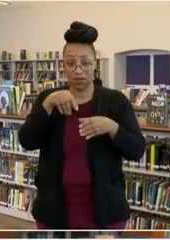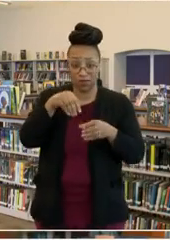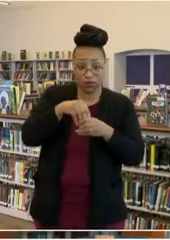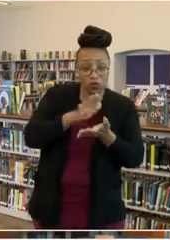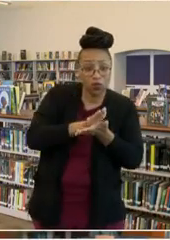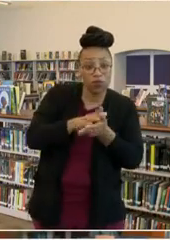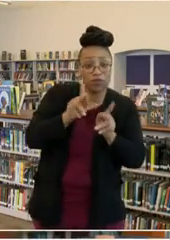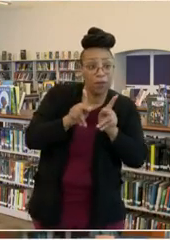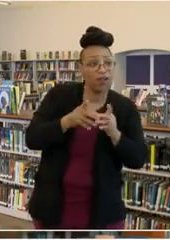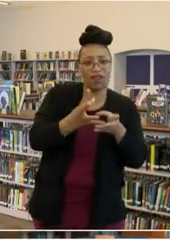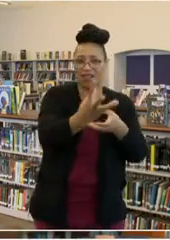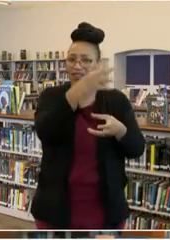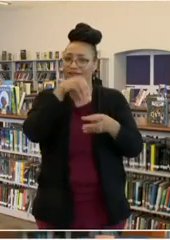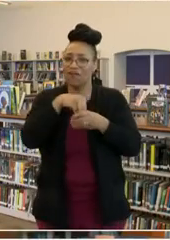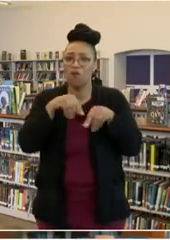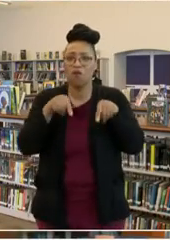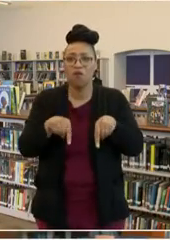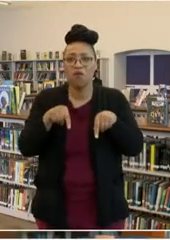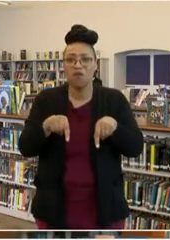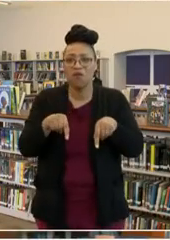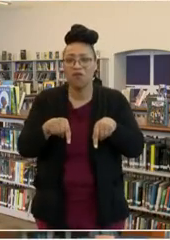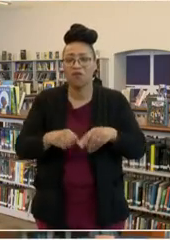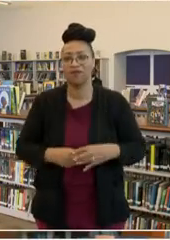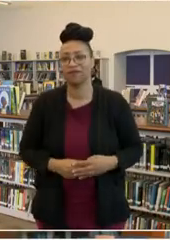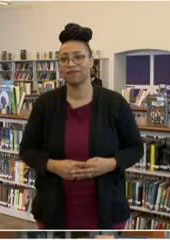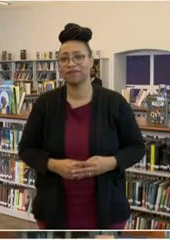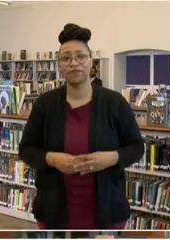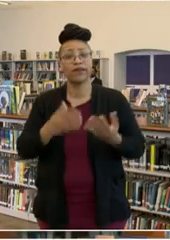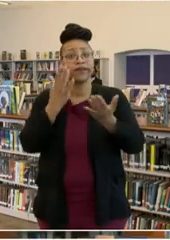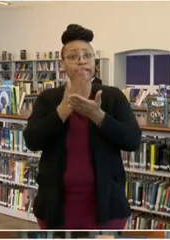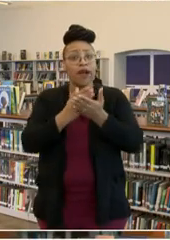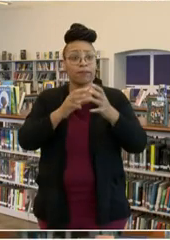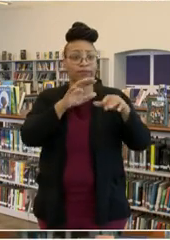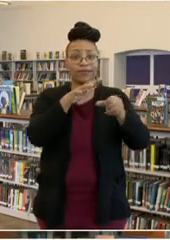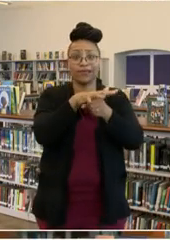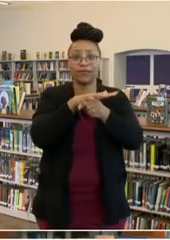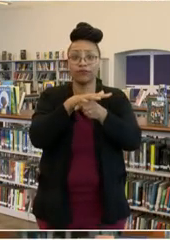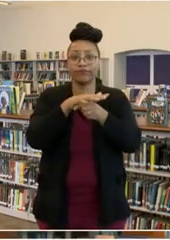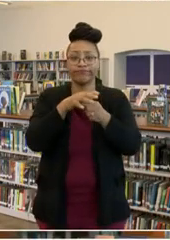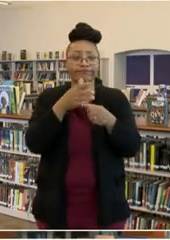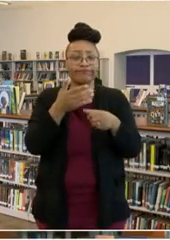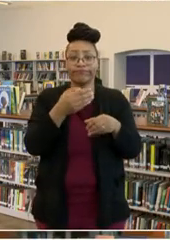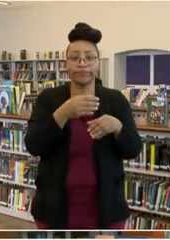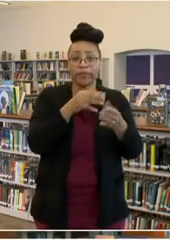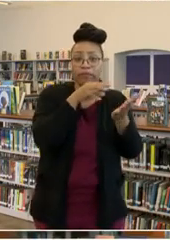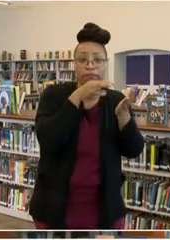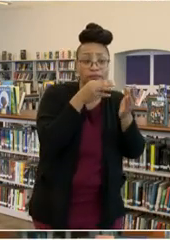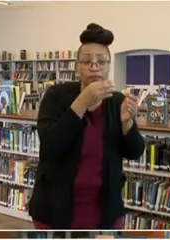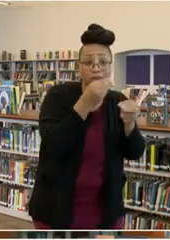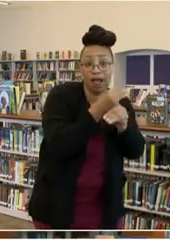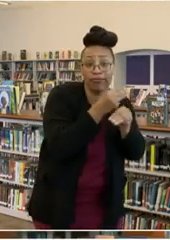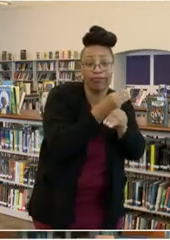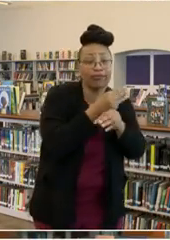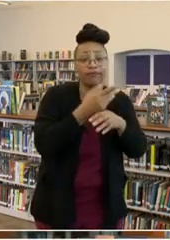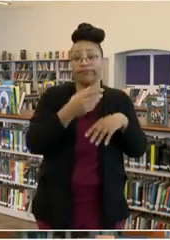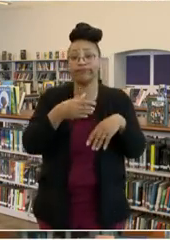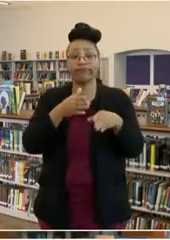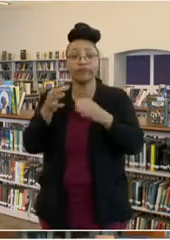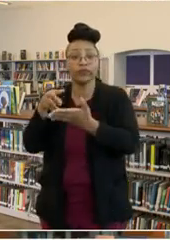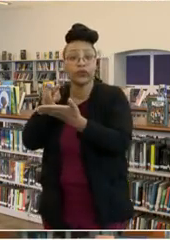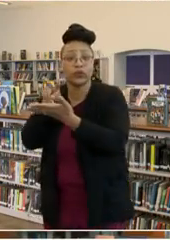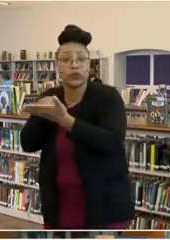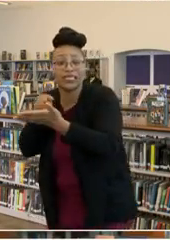providers are going to focus on math and literacy. They're going to think differently about how they provide individualized service. And so,